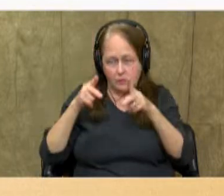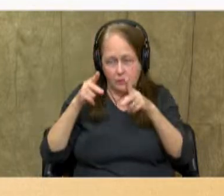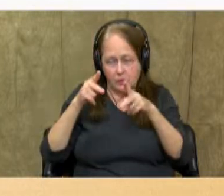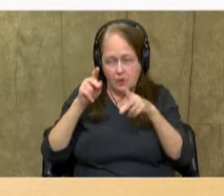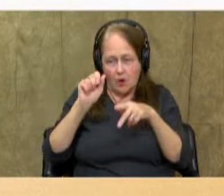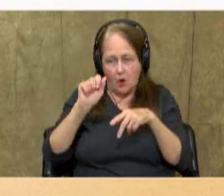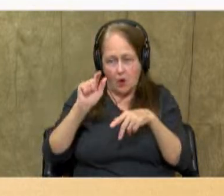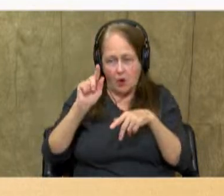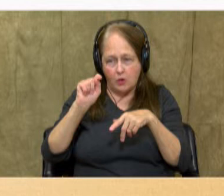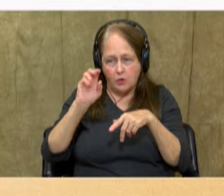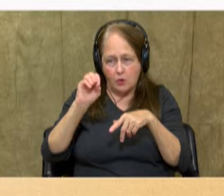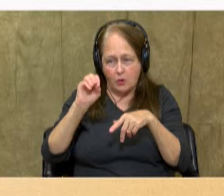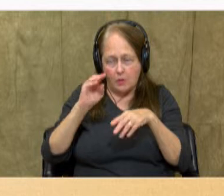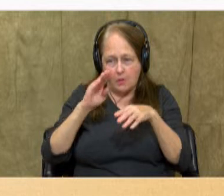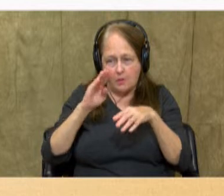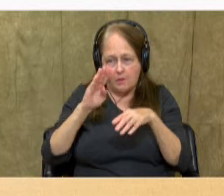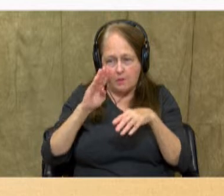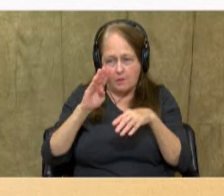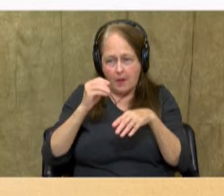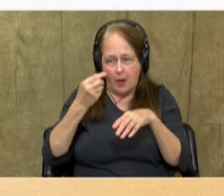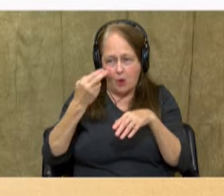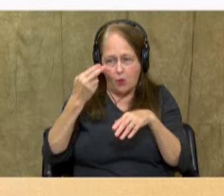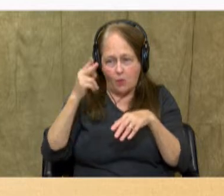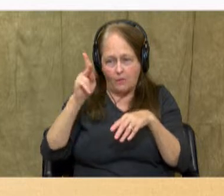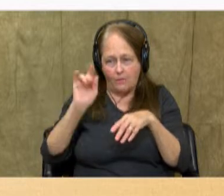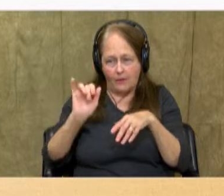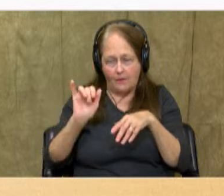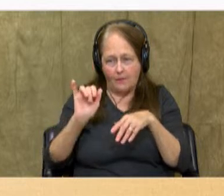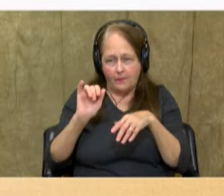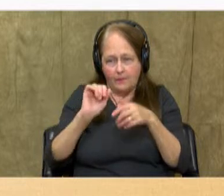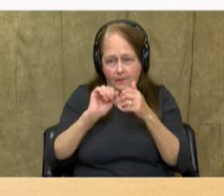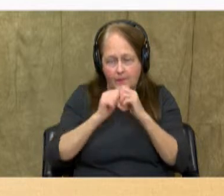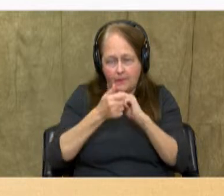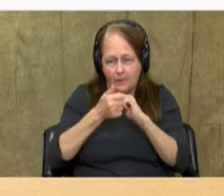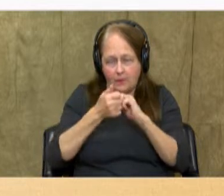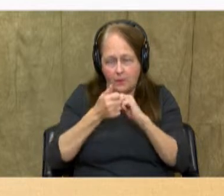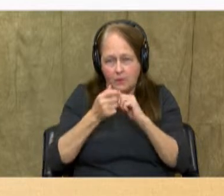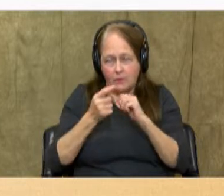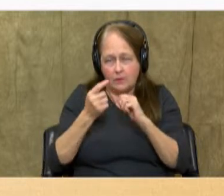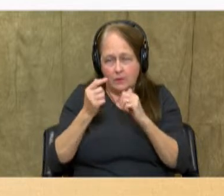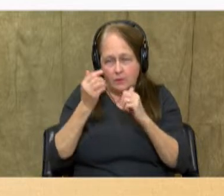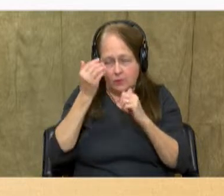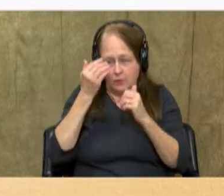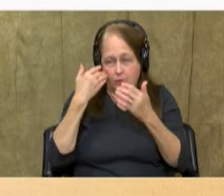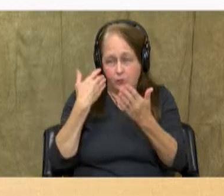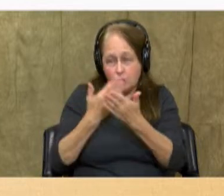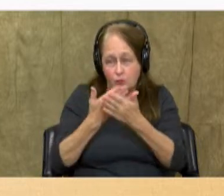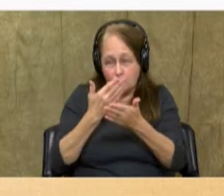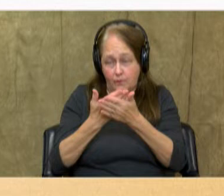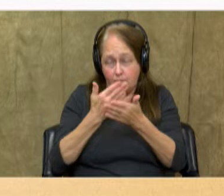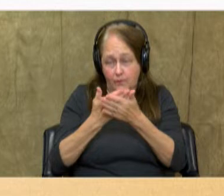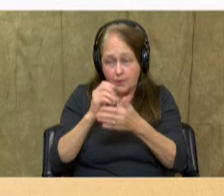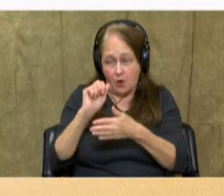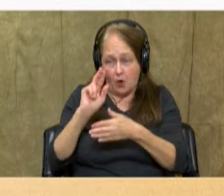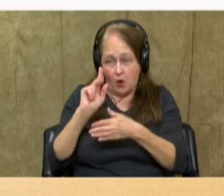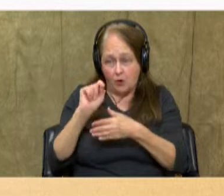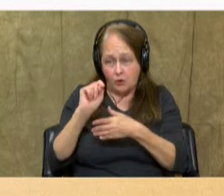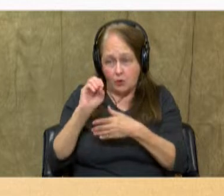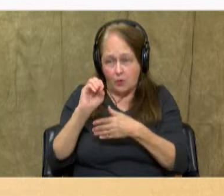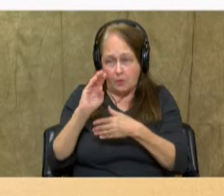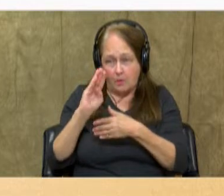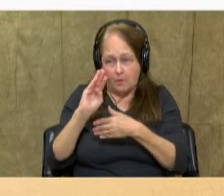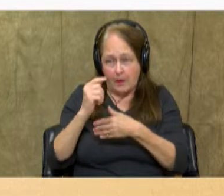autobiography. Now, how do we know for sure that it is an autobiography? Can we prove it? What do we know